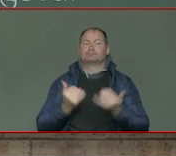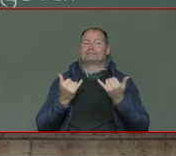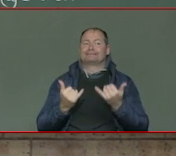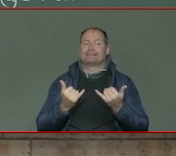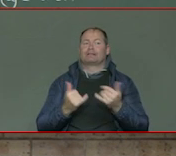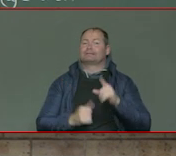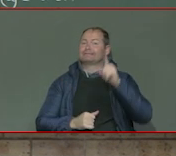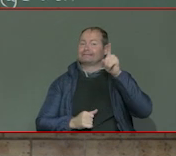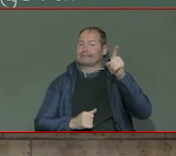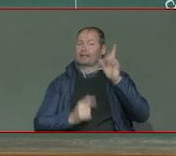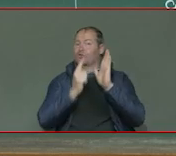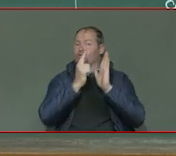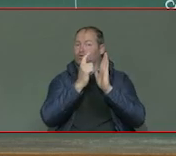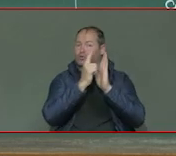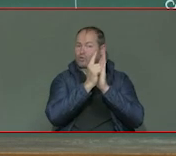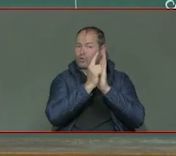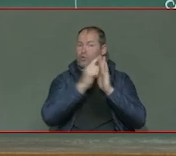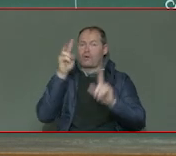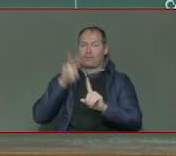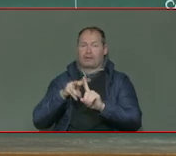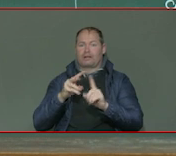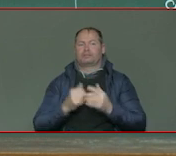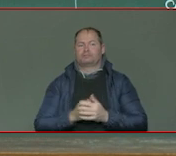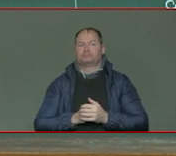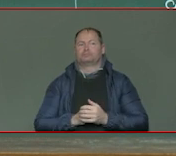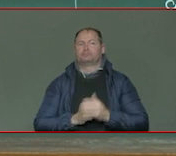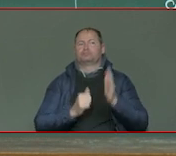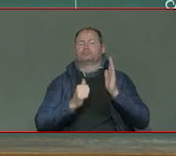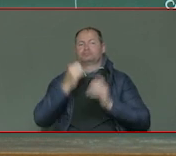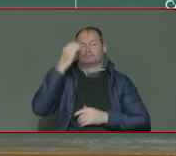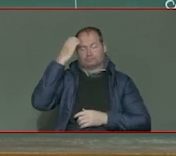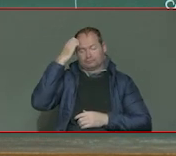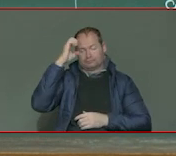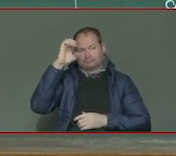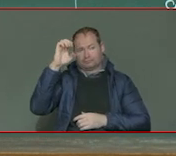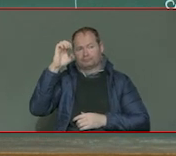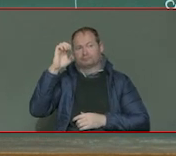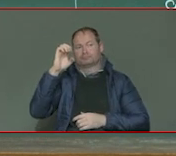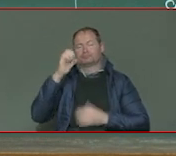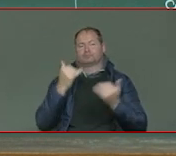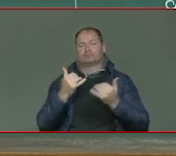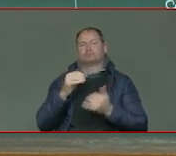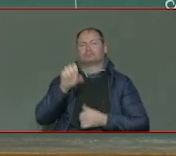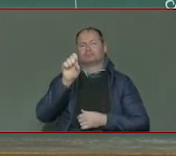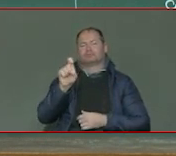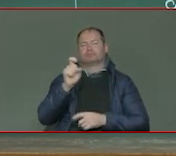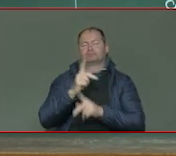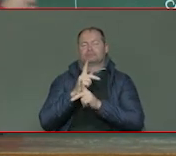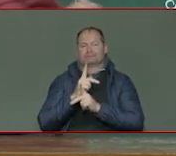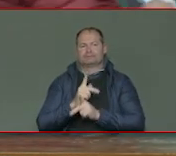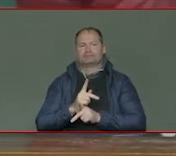this exponential law. I'm saying exponent times coefficient, keep x, subtract 1 from the